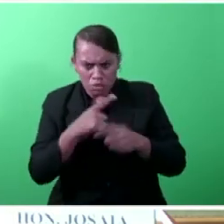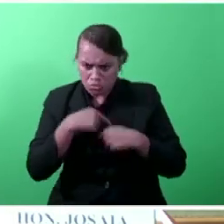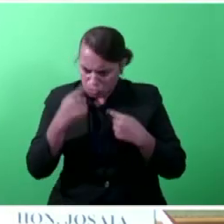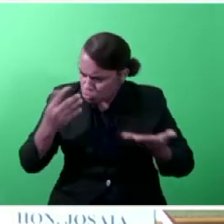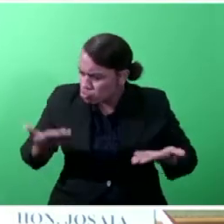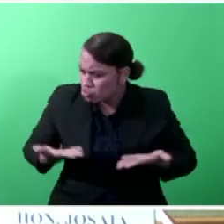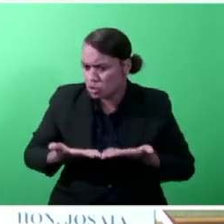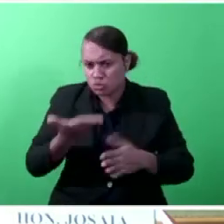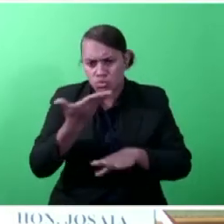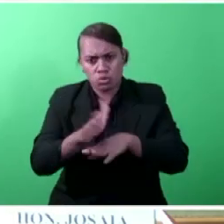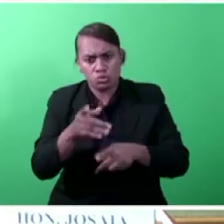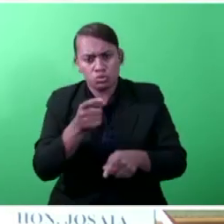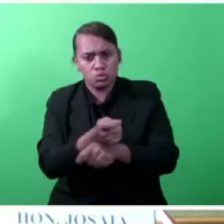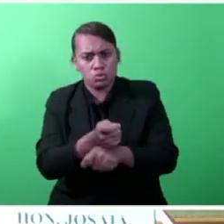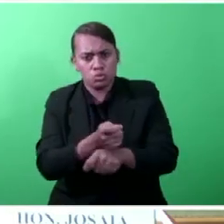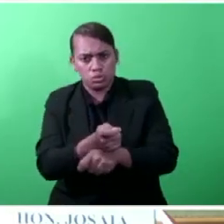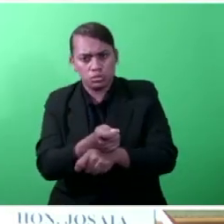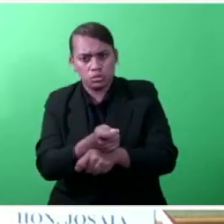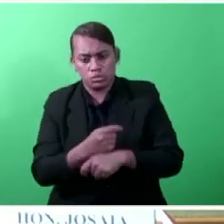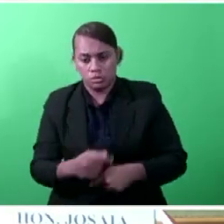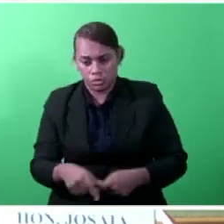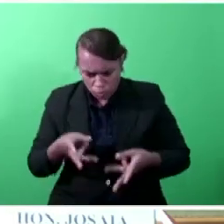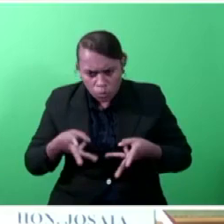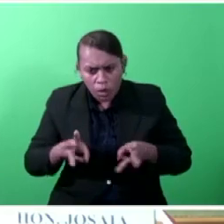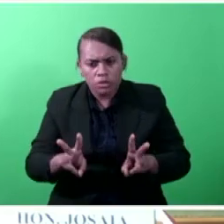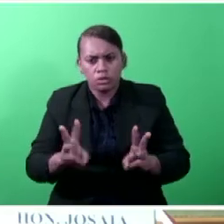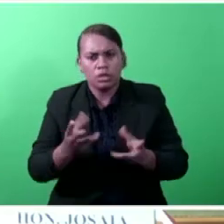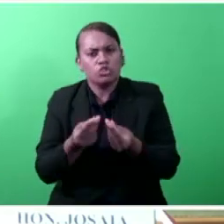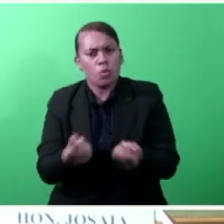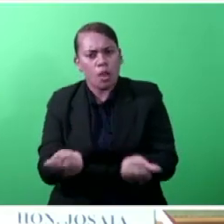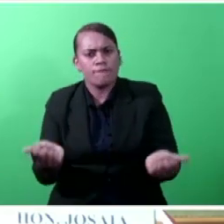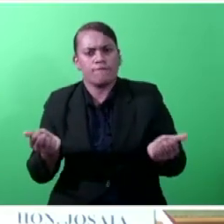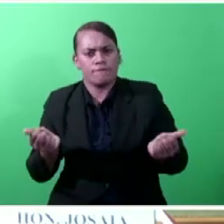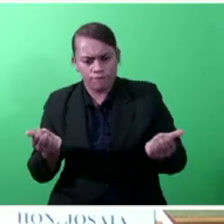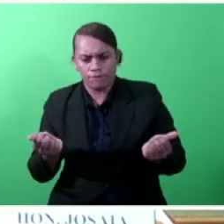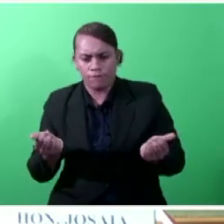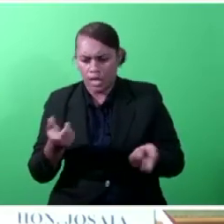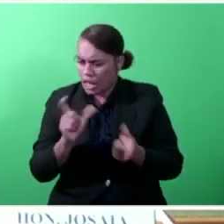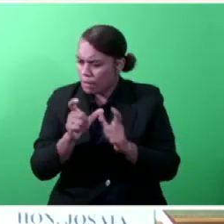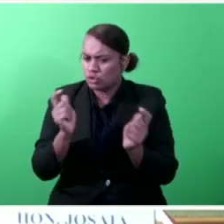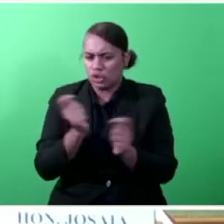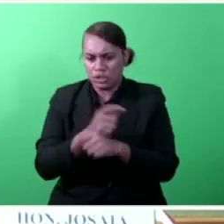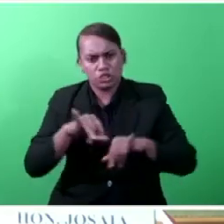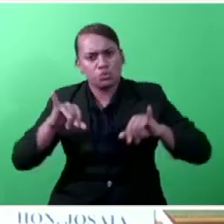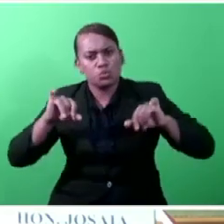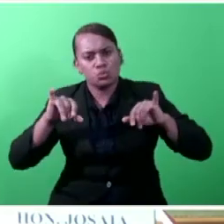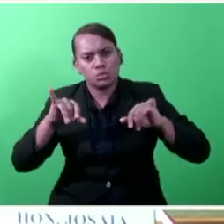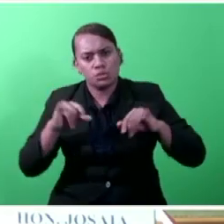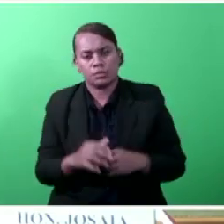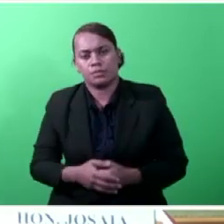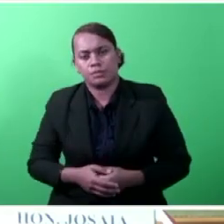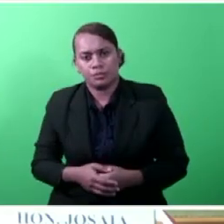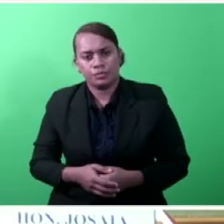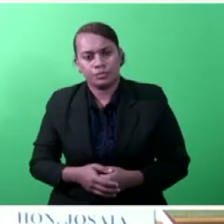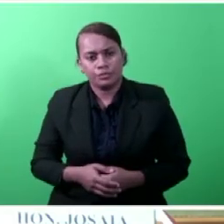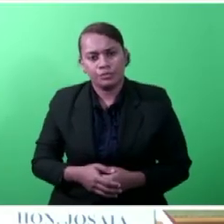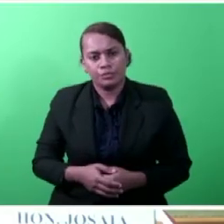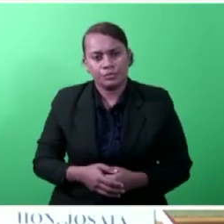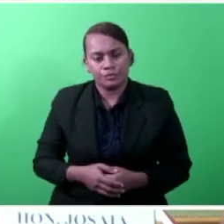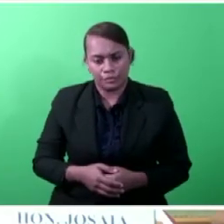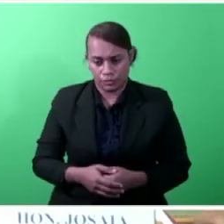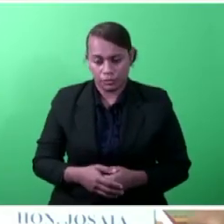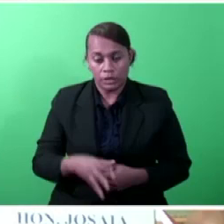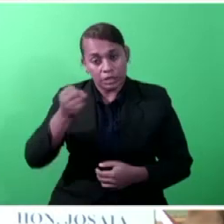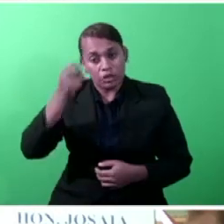deal with emerging and unprecedented challenges brought about through climate change. Mr. Speaker, sir, having a National Climate